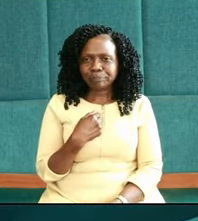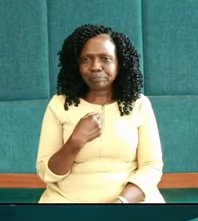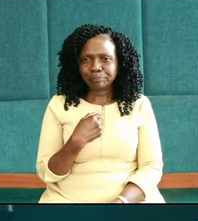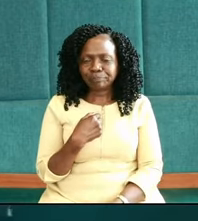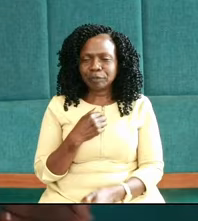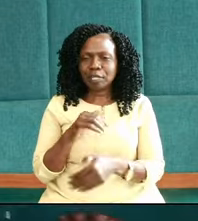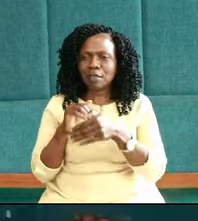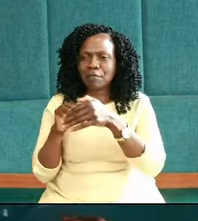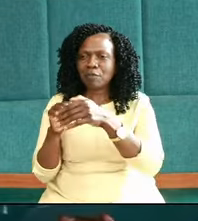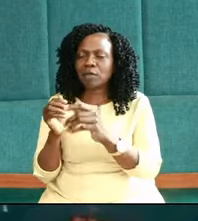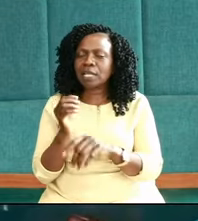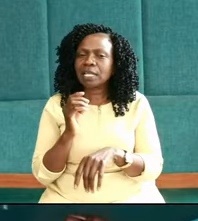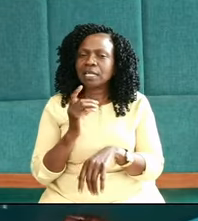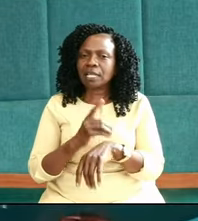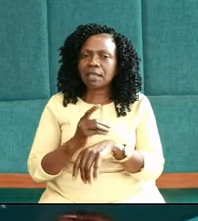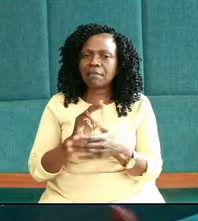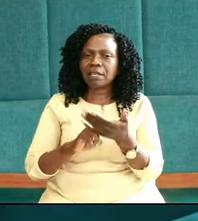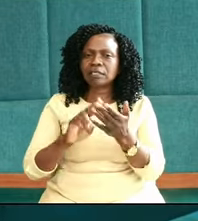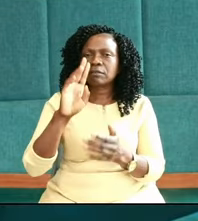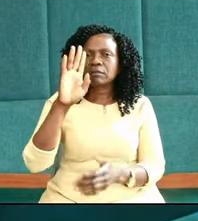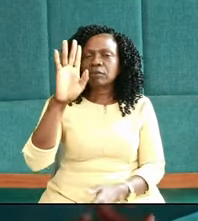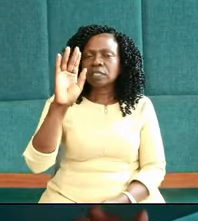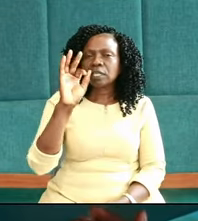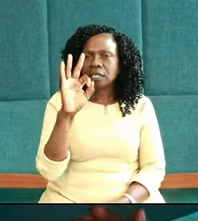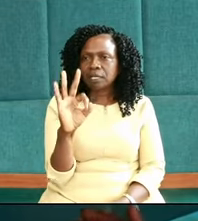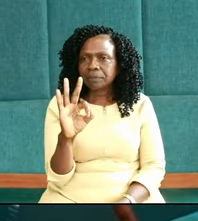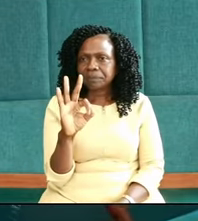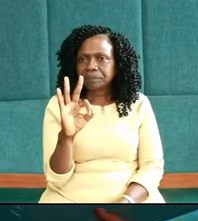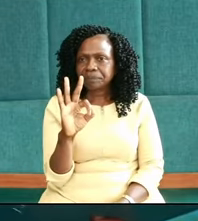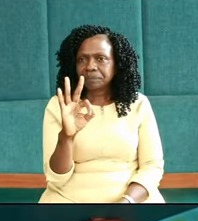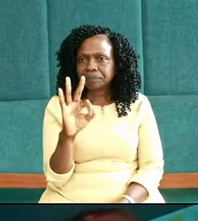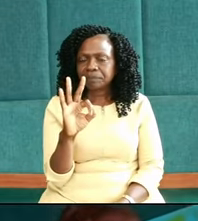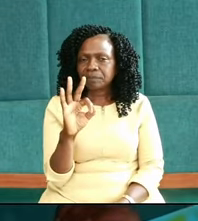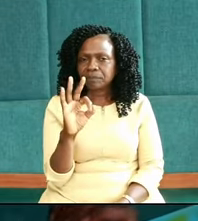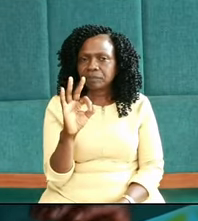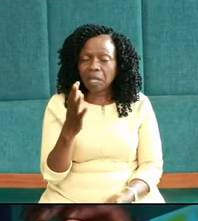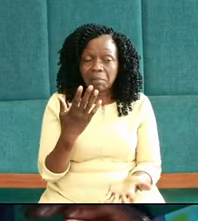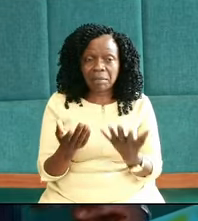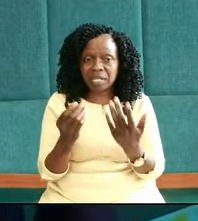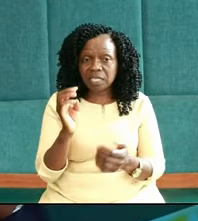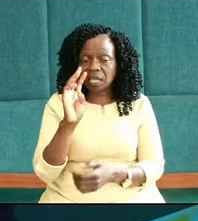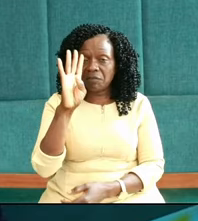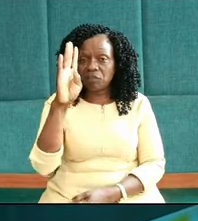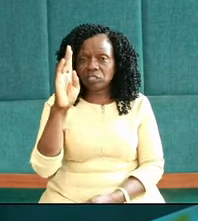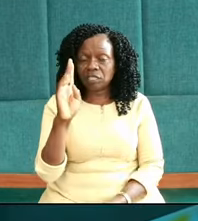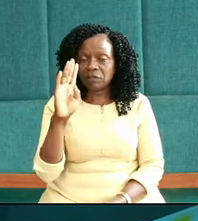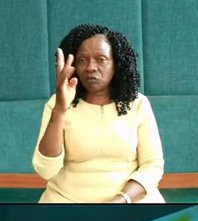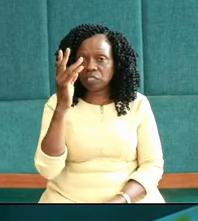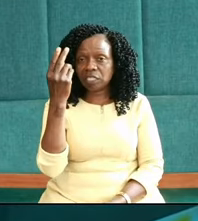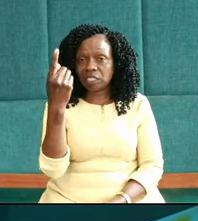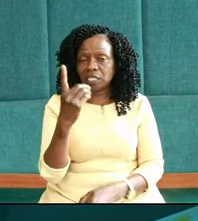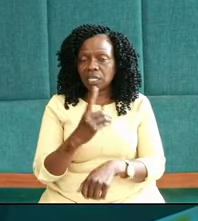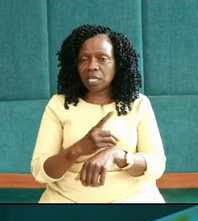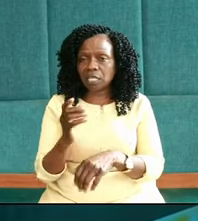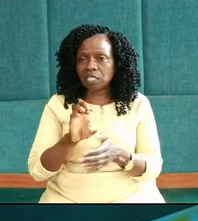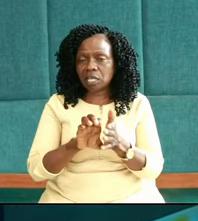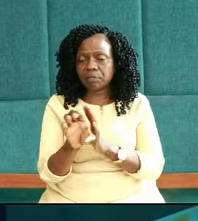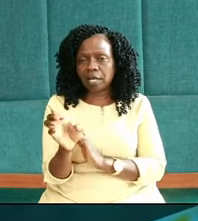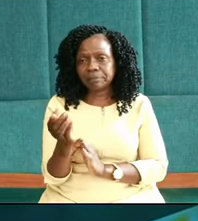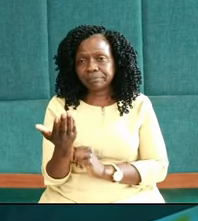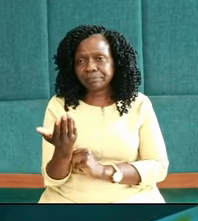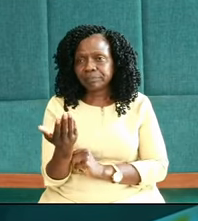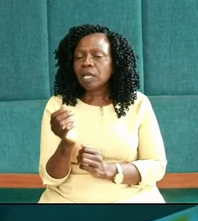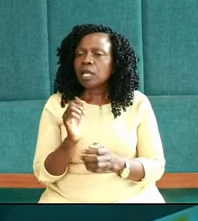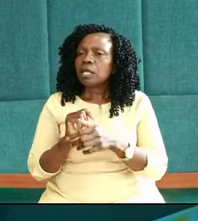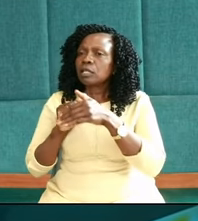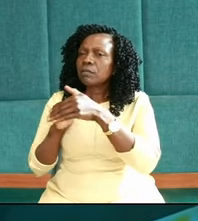The following day, verse 43, I don't know whether now this is the fourth day in this chapter.